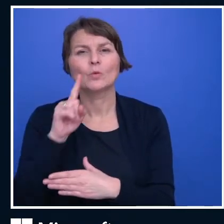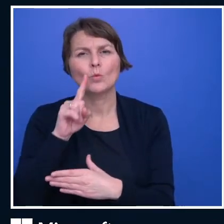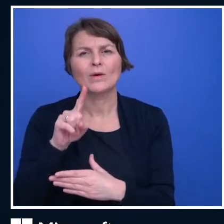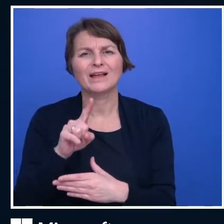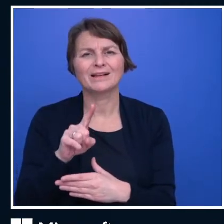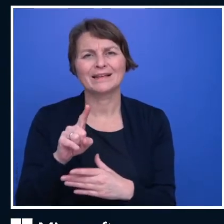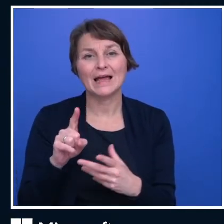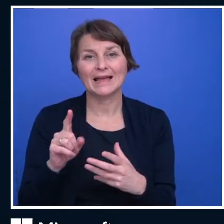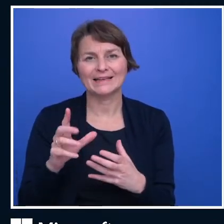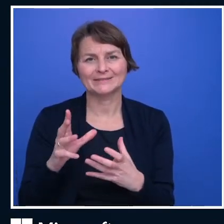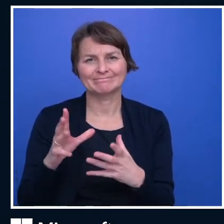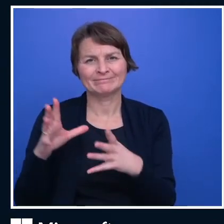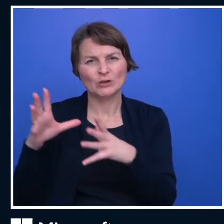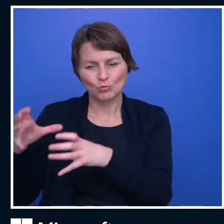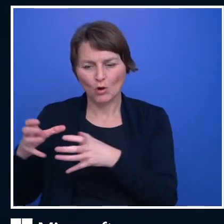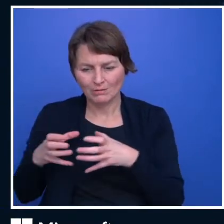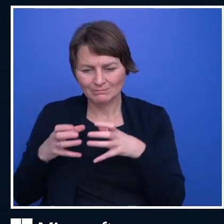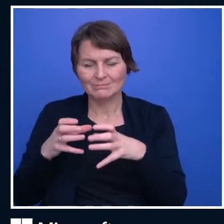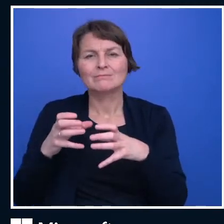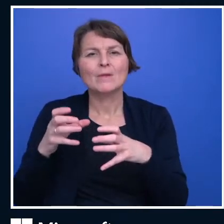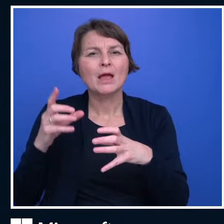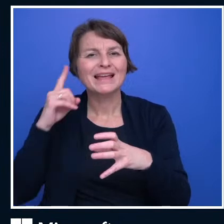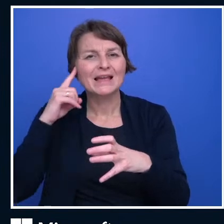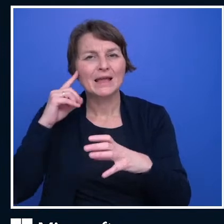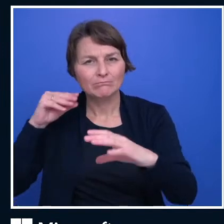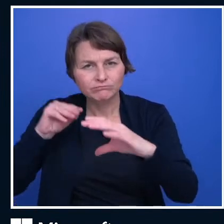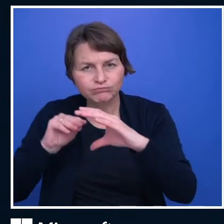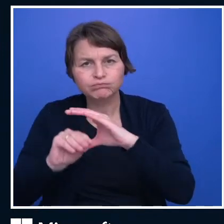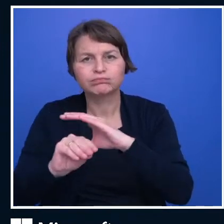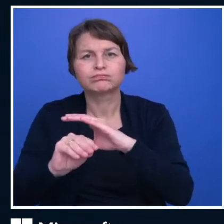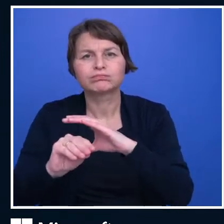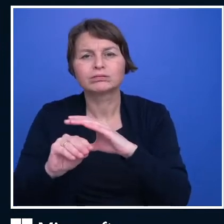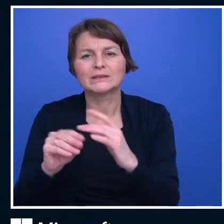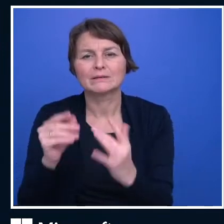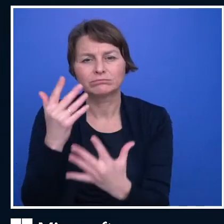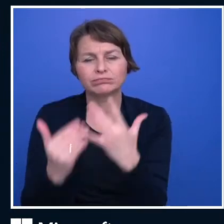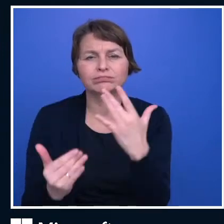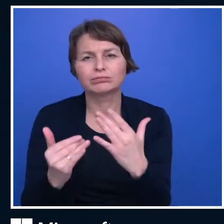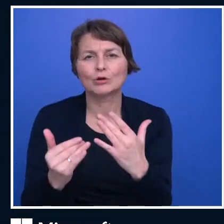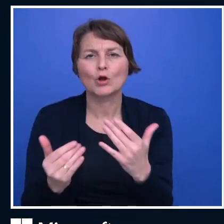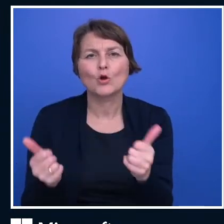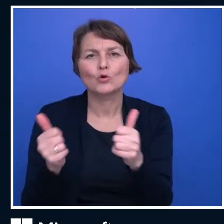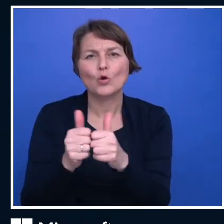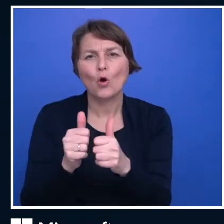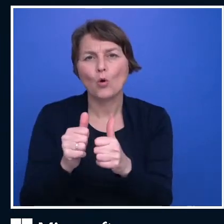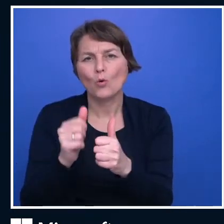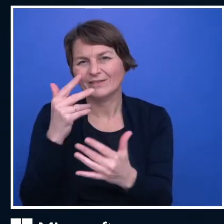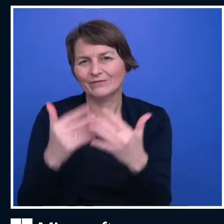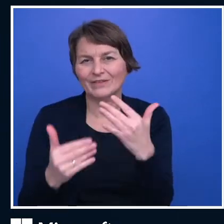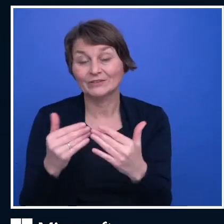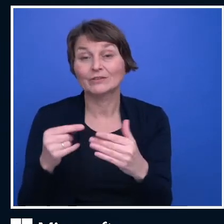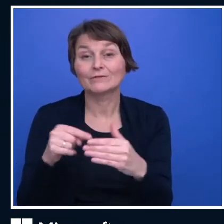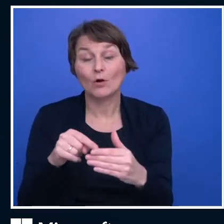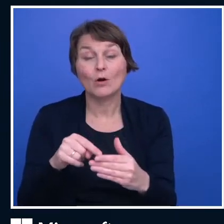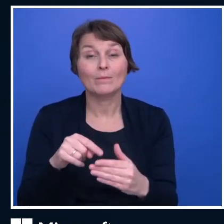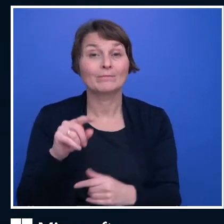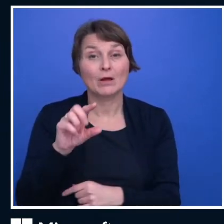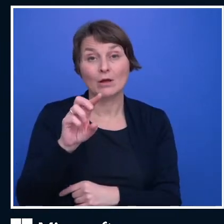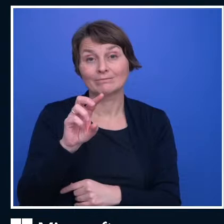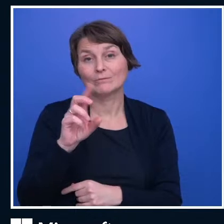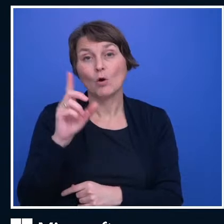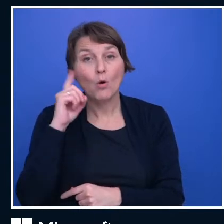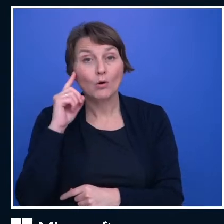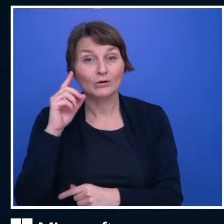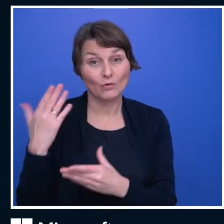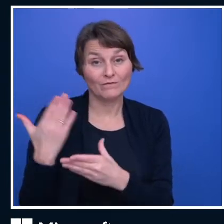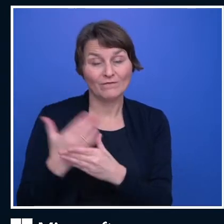input. It would be computing the MFCC coefficients from the audio file, and then it would be trying to predict the class